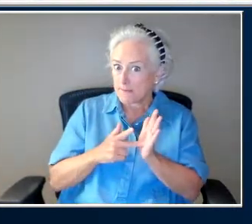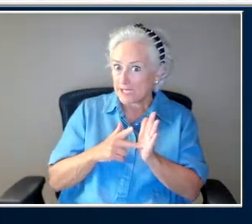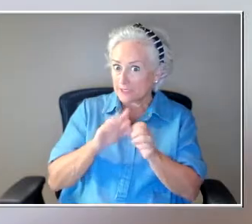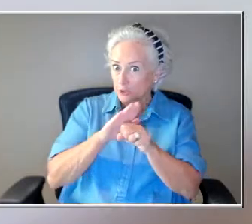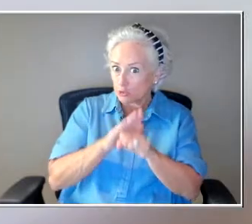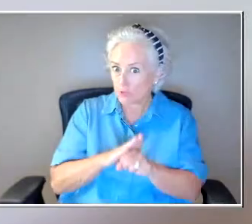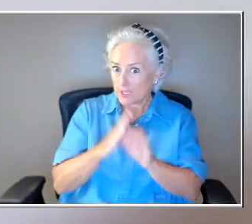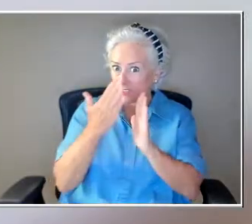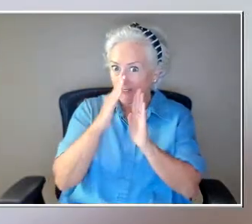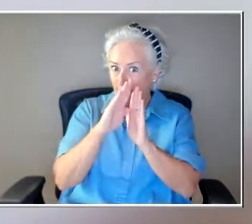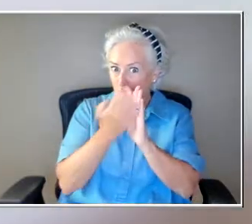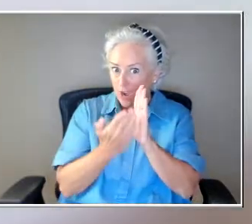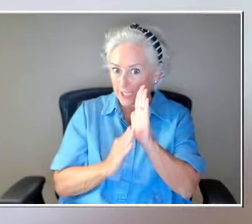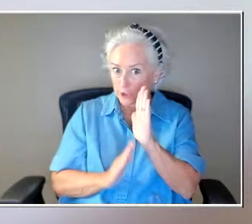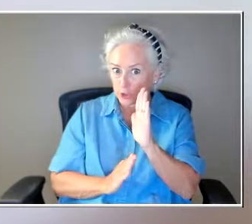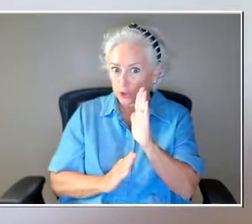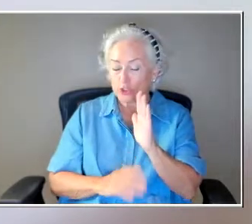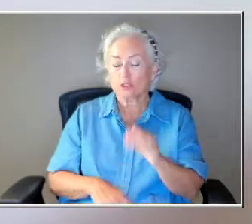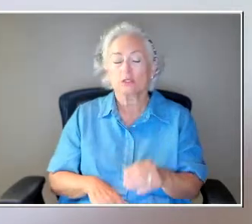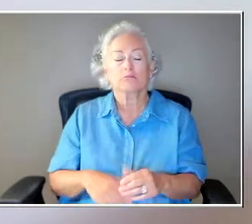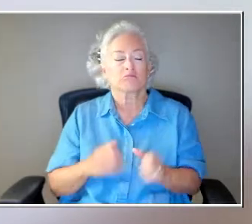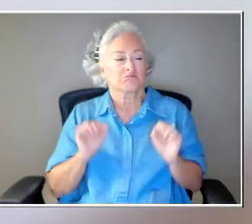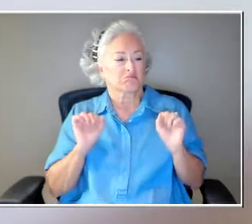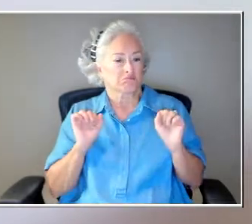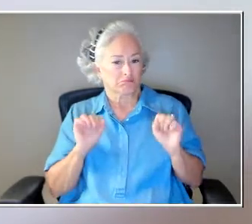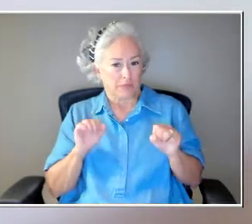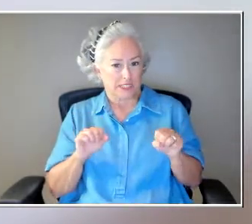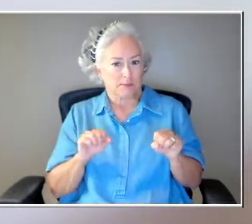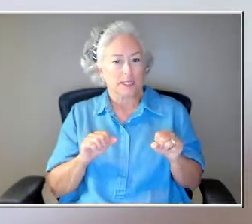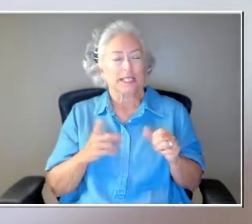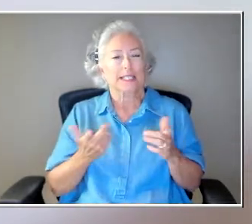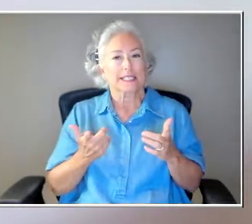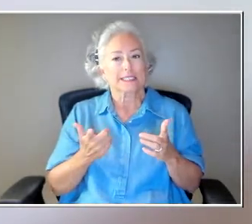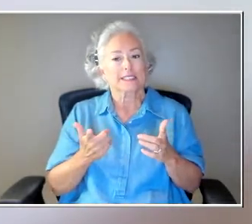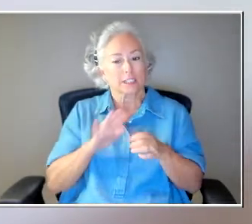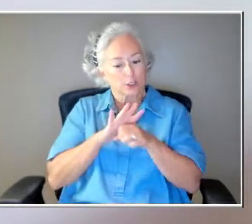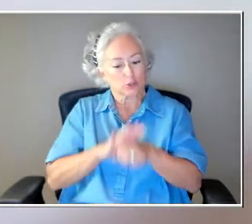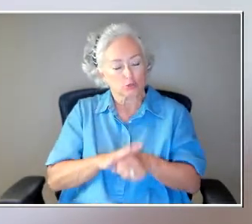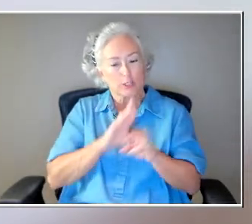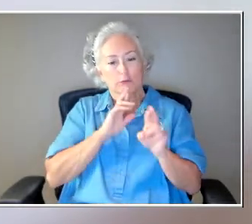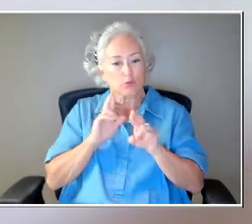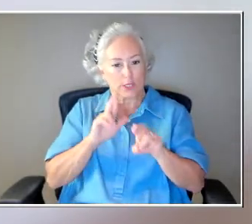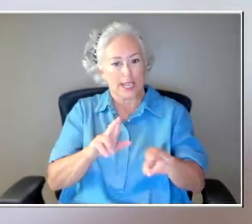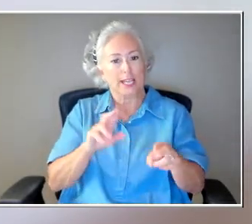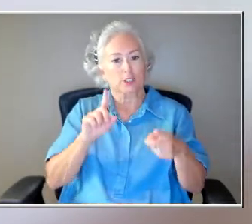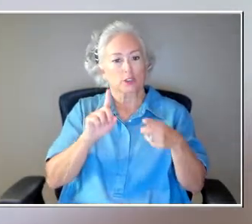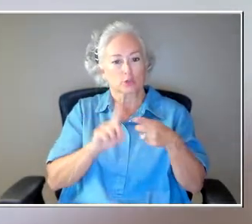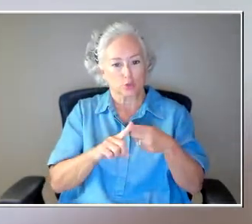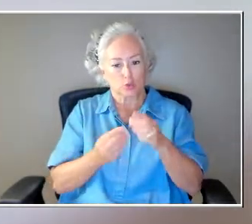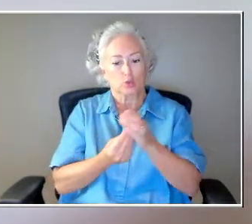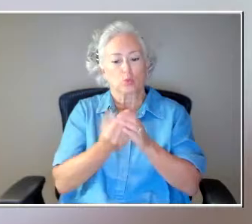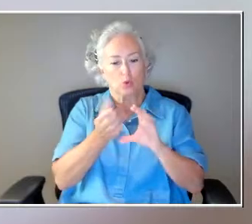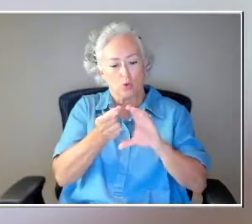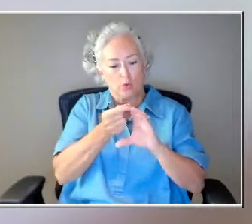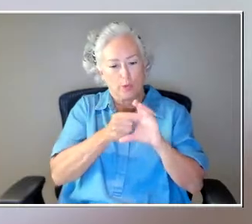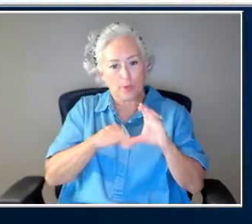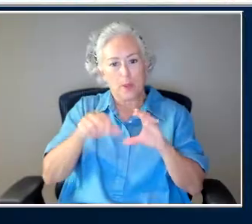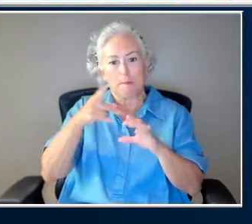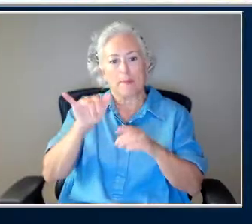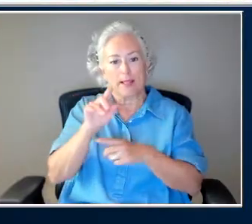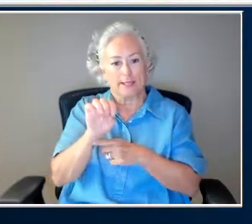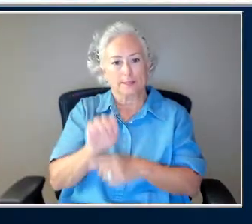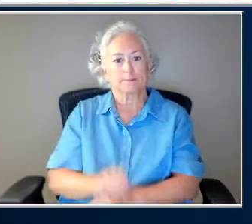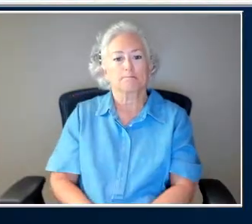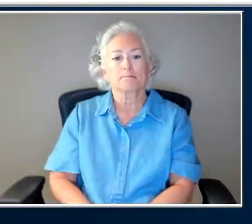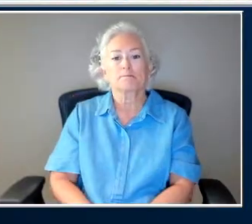It can get to that point. It's a stress reaction to the growth plate, yes. Got it. And in Cohen's